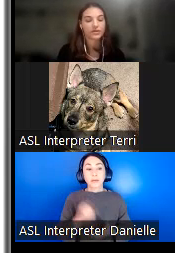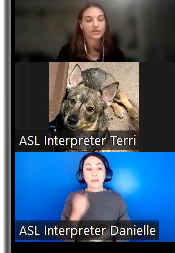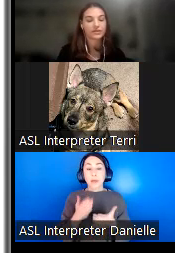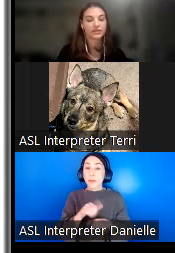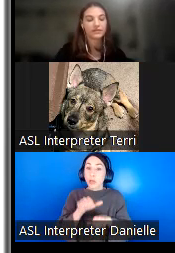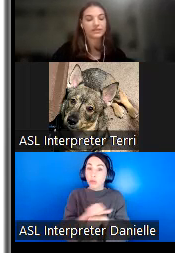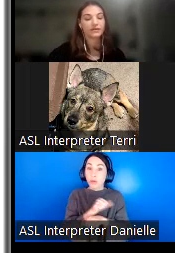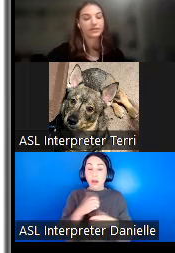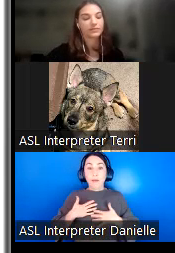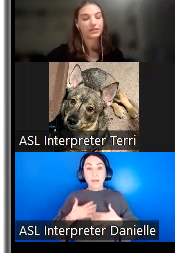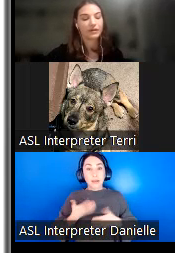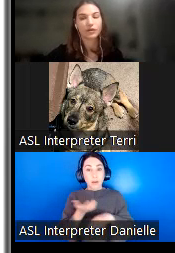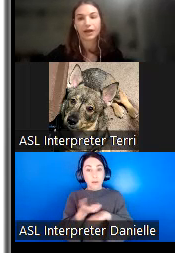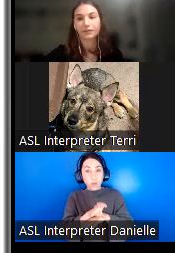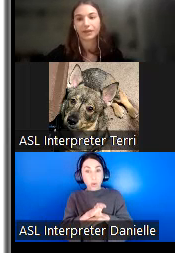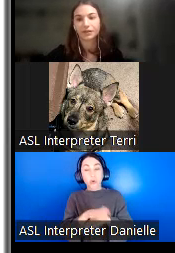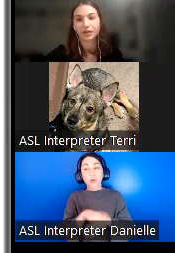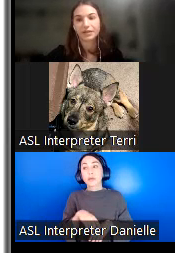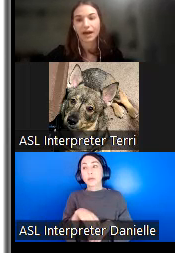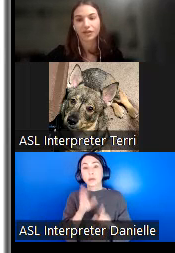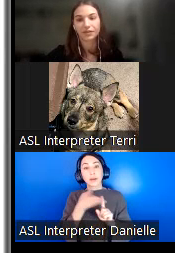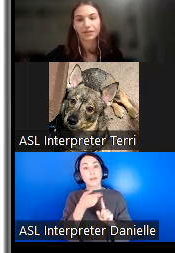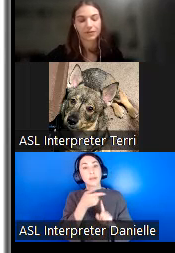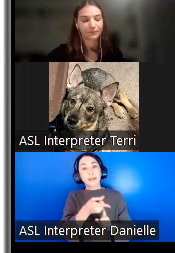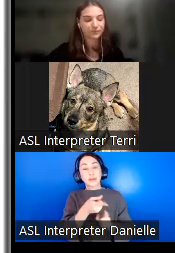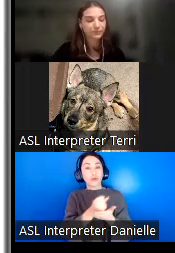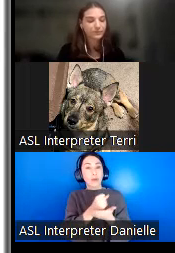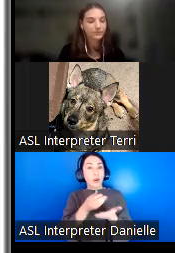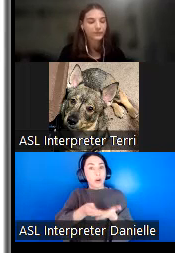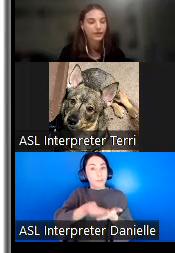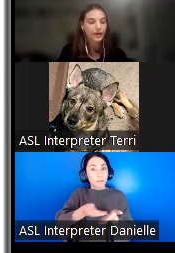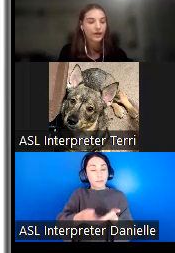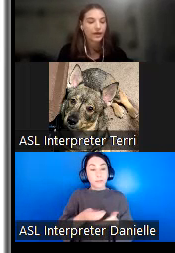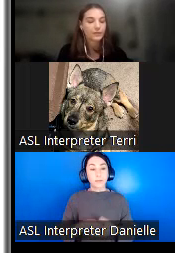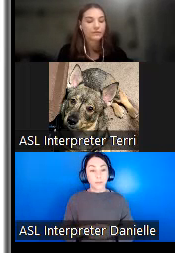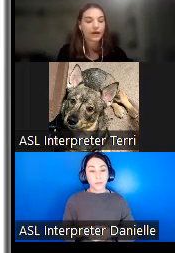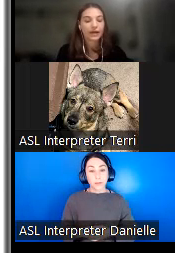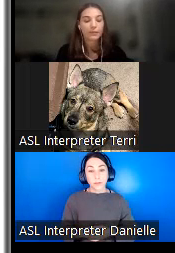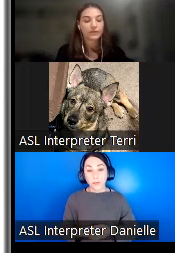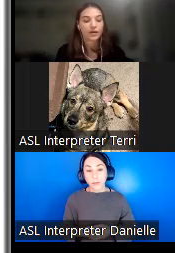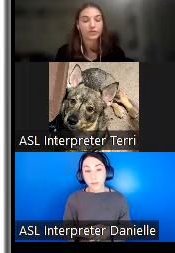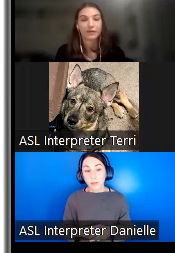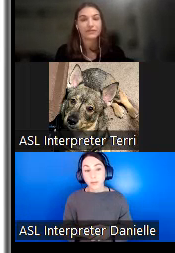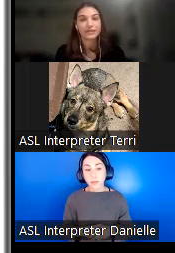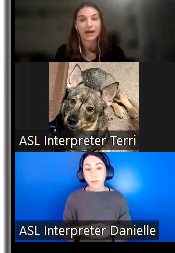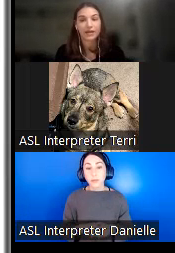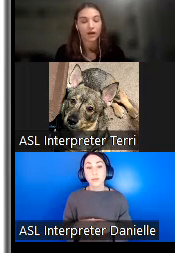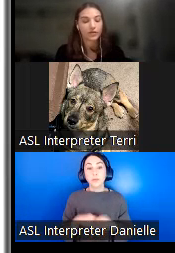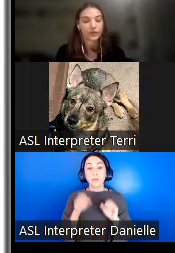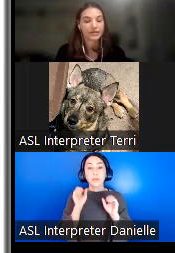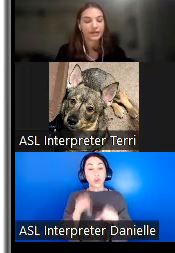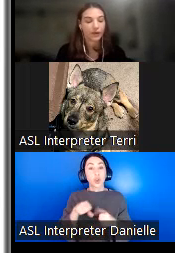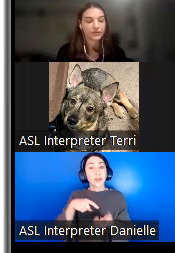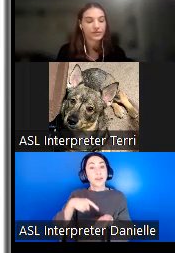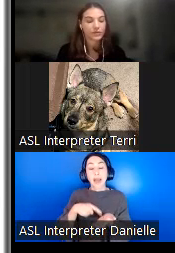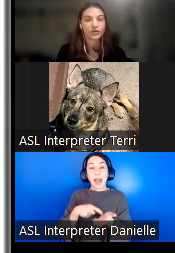physical force to convince victims to make credit-related transactions. It could be running up large amounts of debt